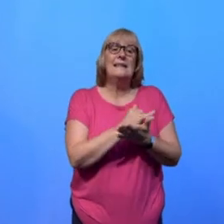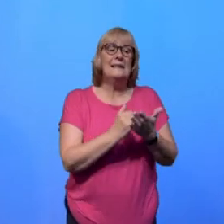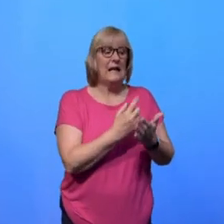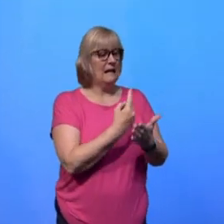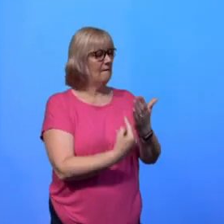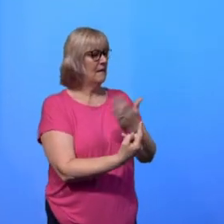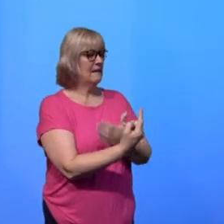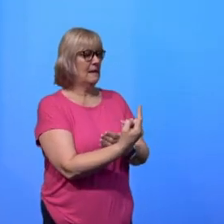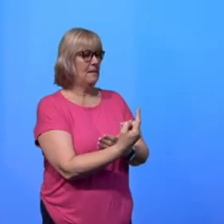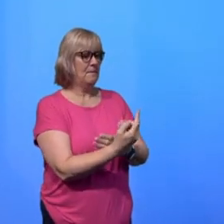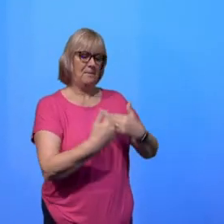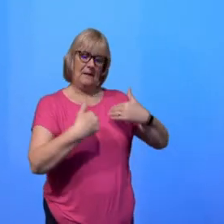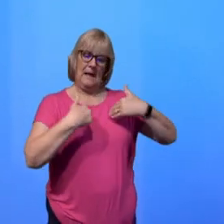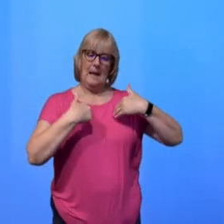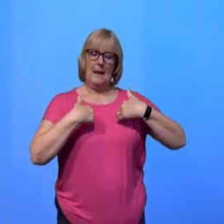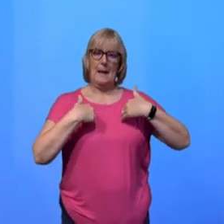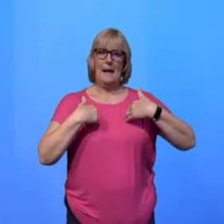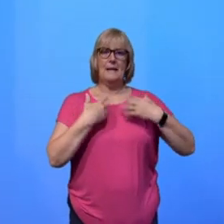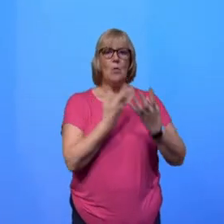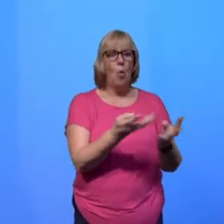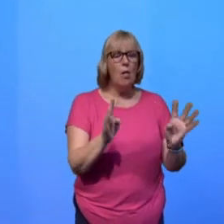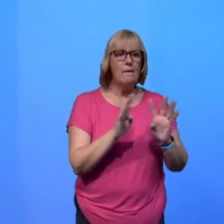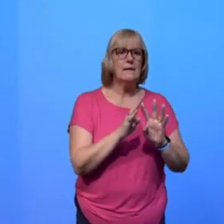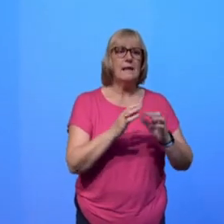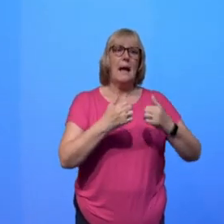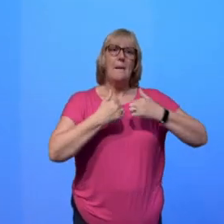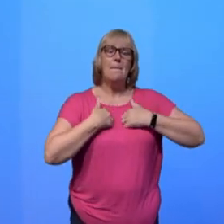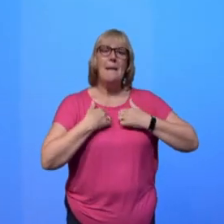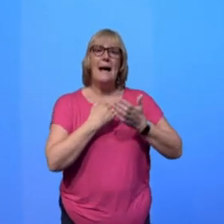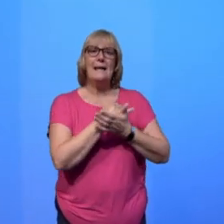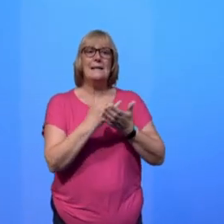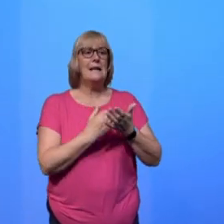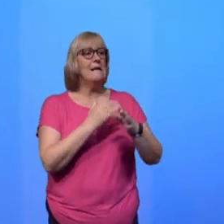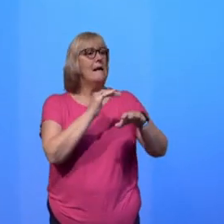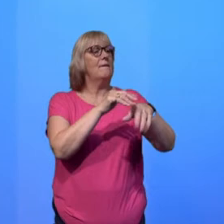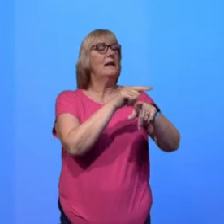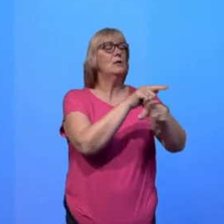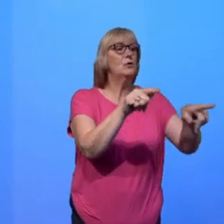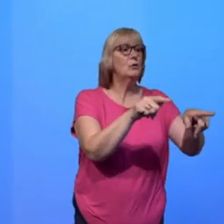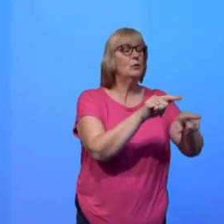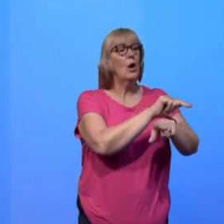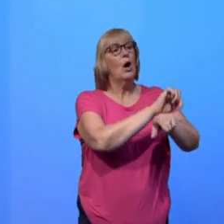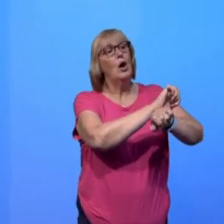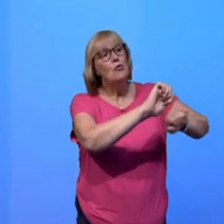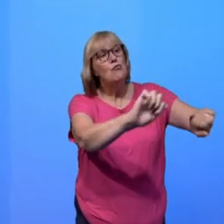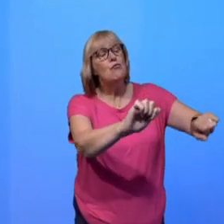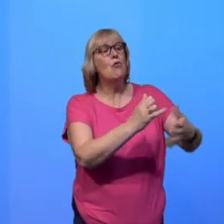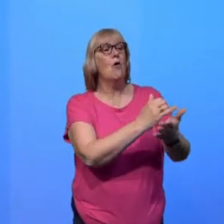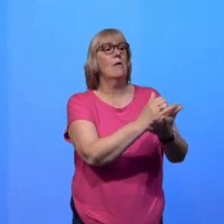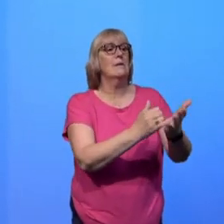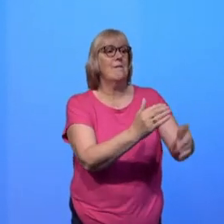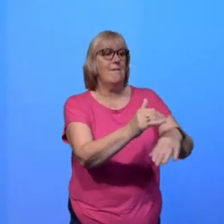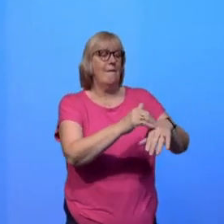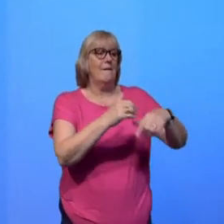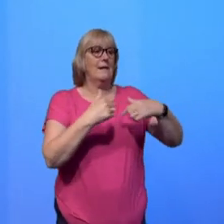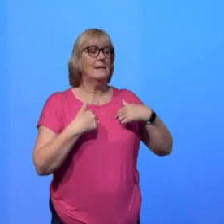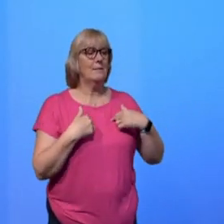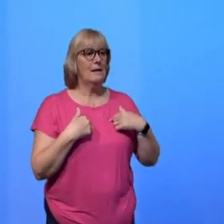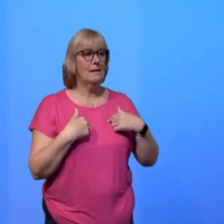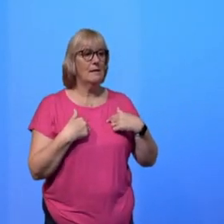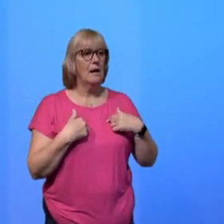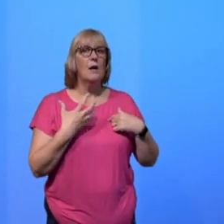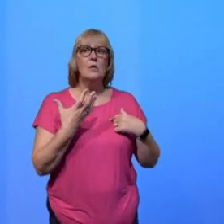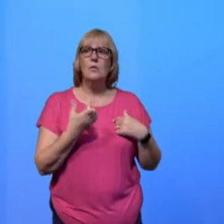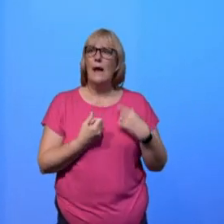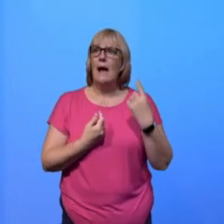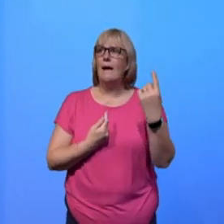So my sin affects you and your sin affects me. It's radioactive. And yet you see in the midst of our individualism,